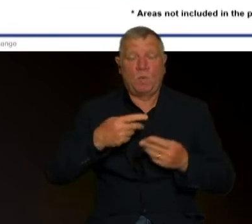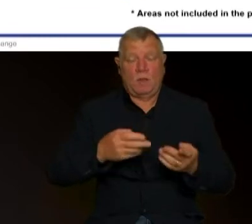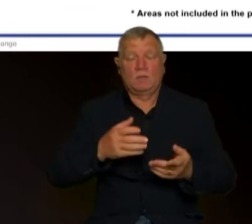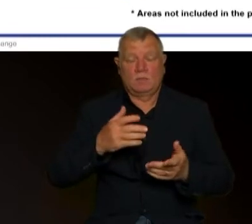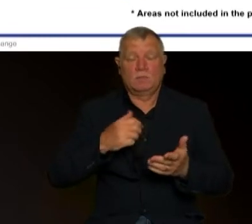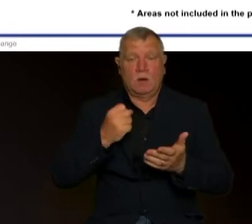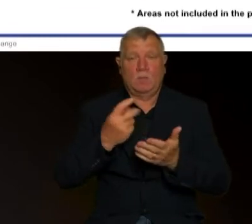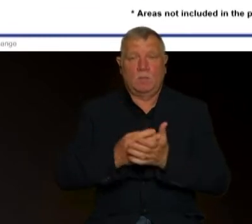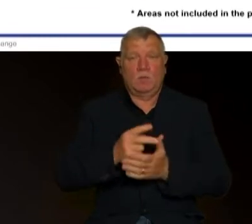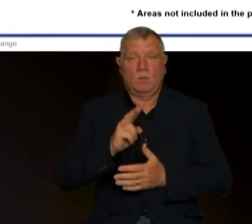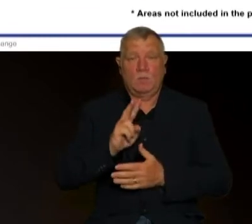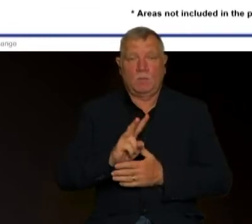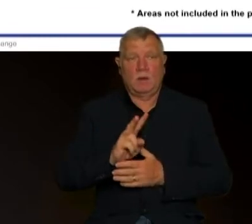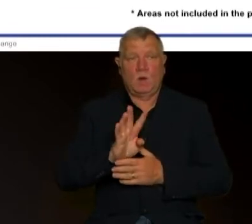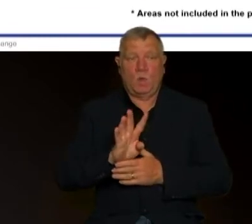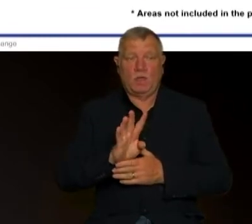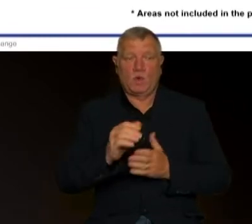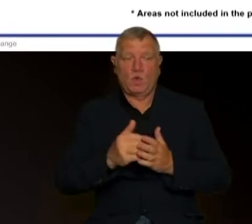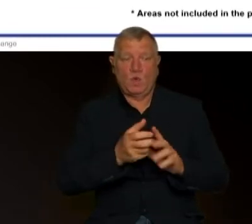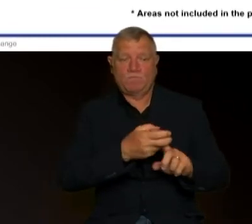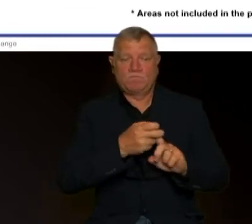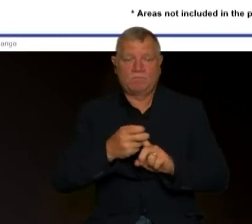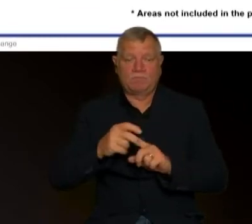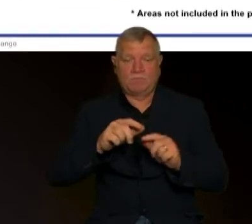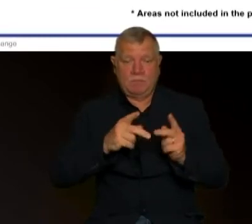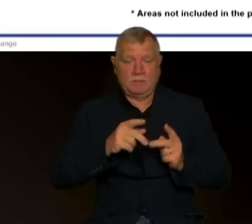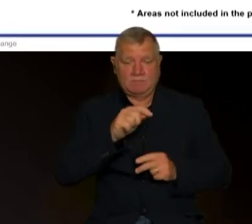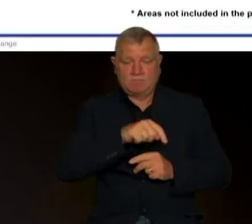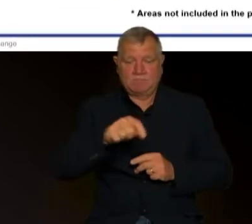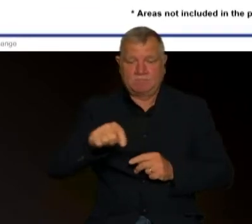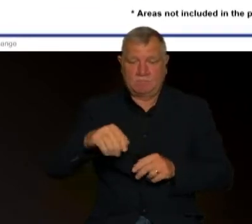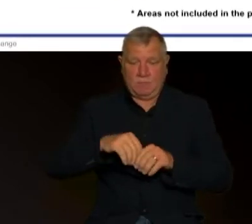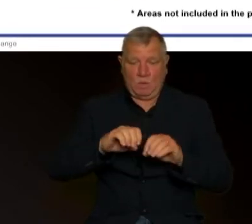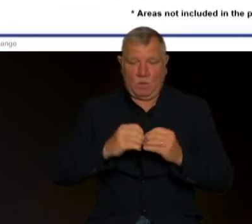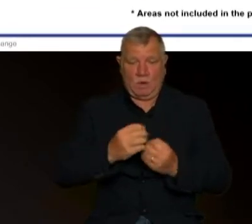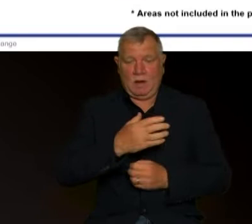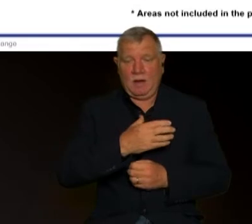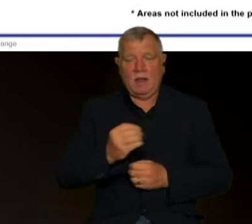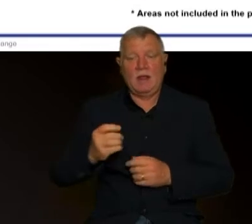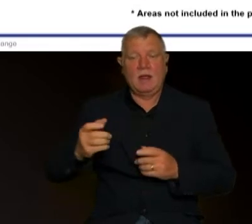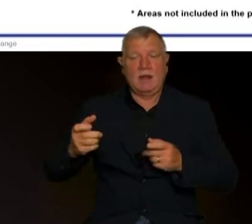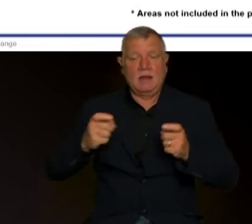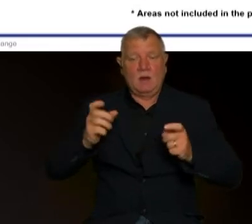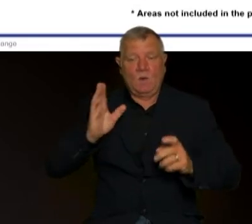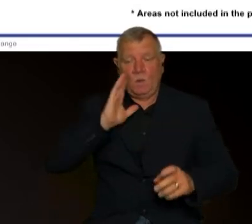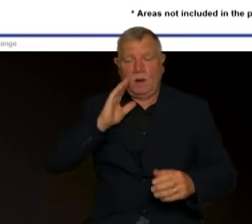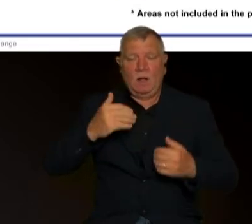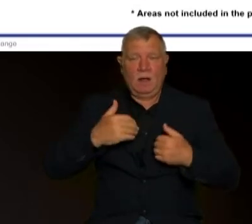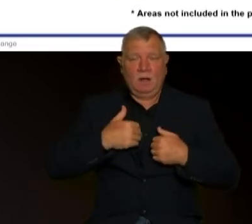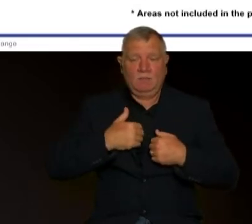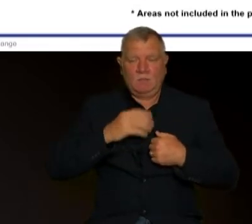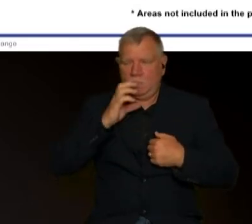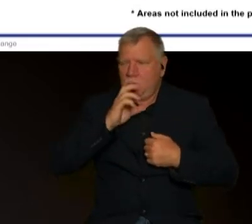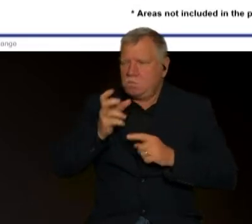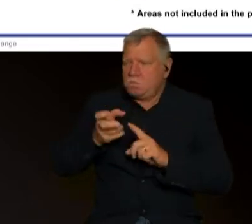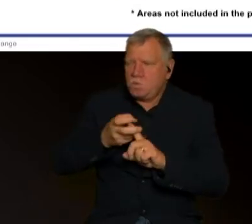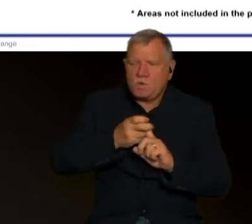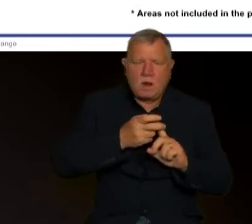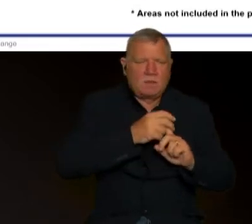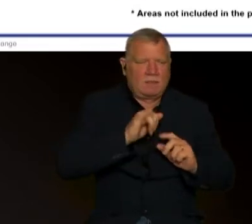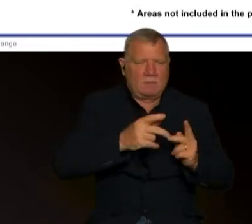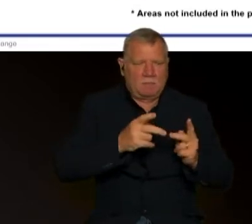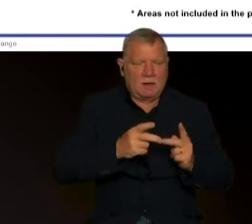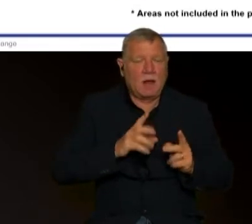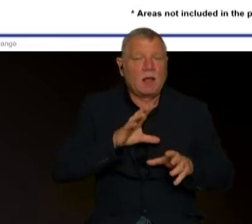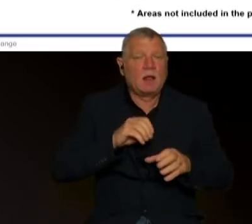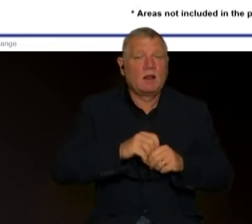office, about 24 new positions were approved as part of this new organization. And the director is now recruiting